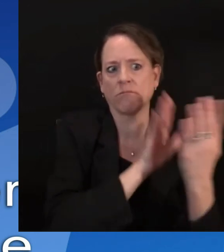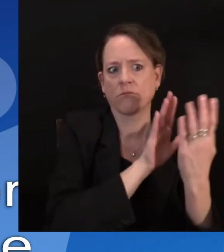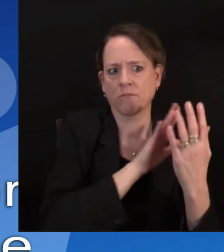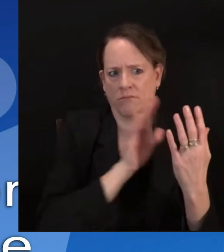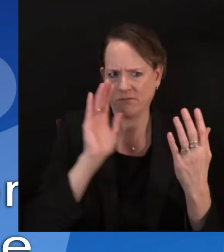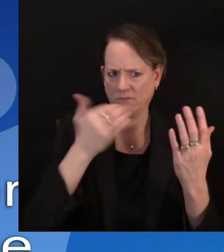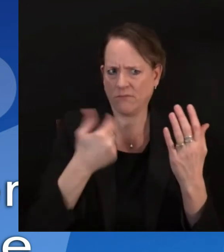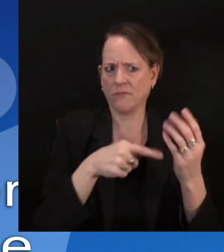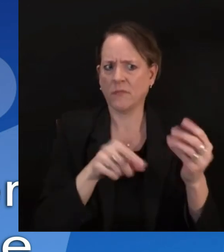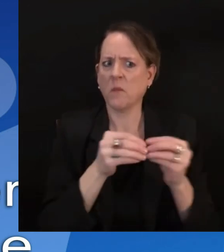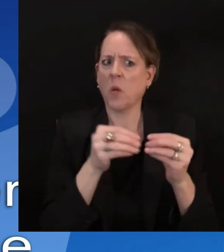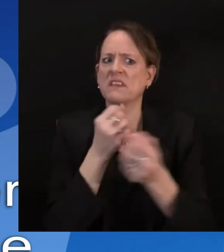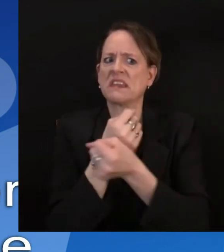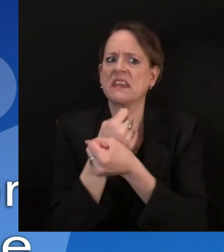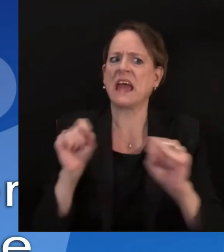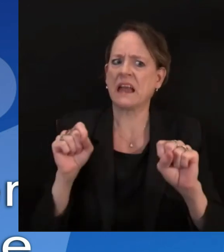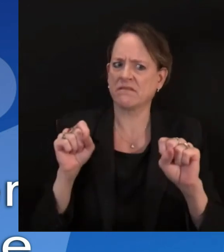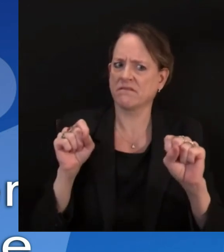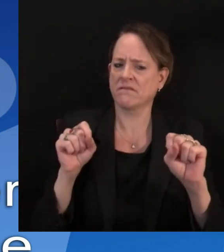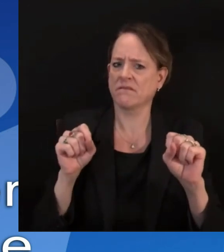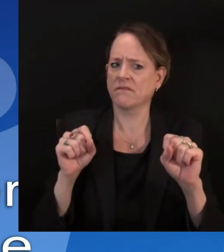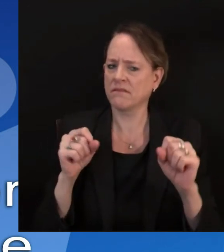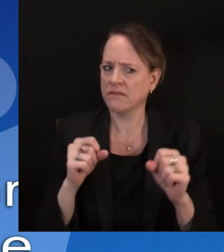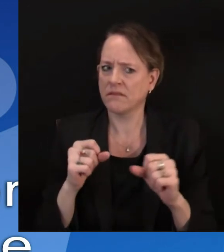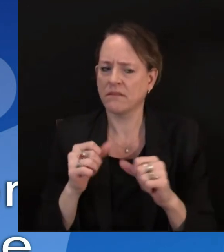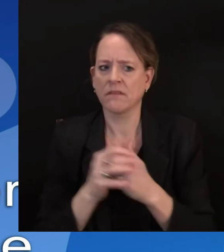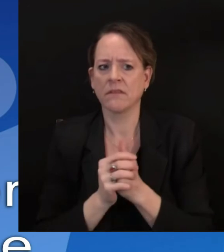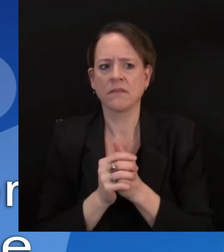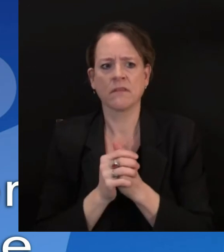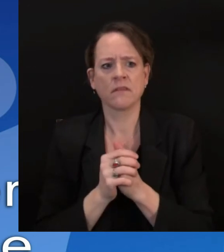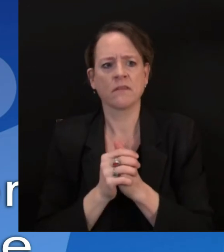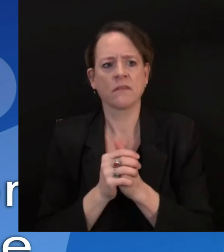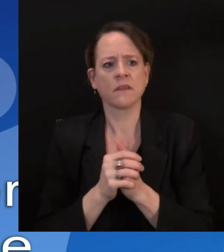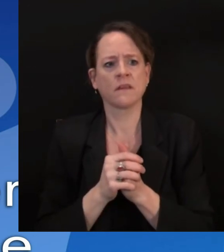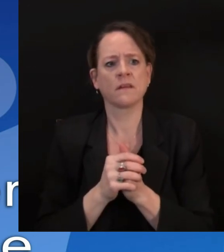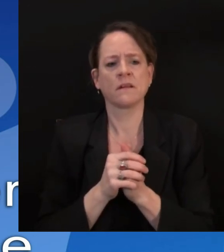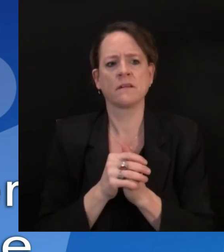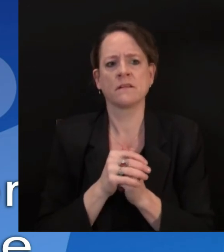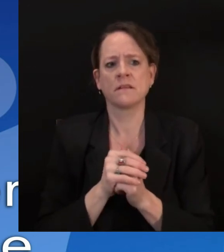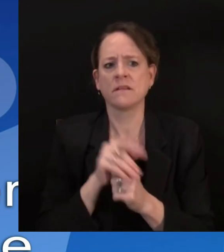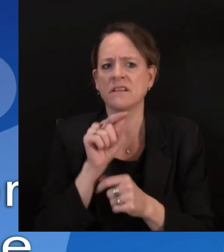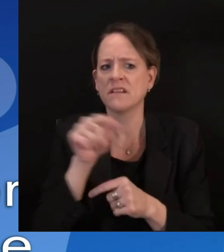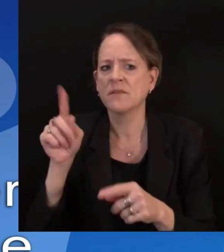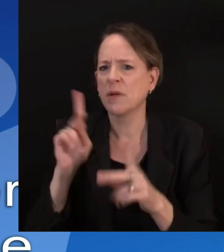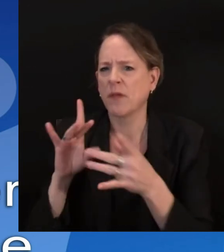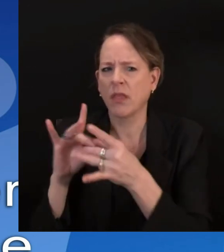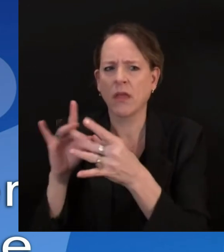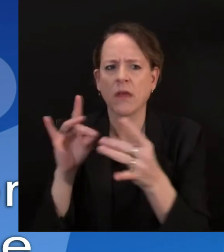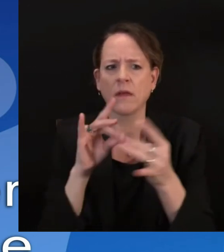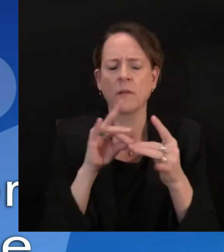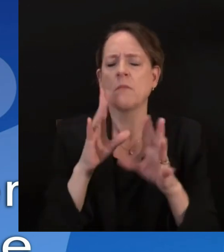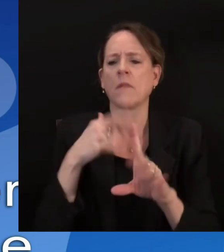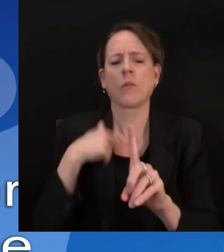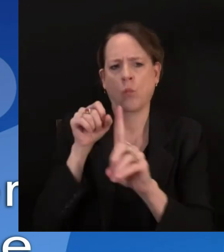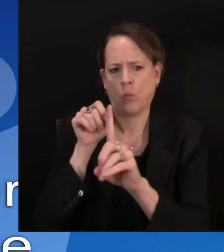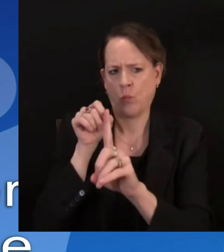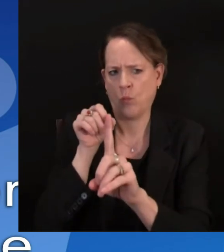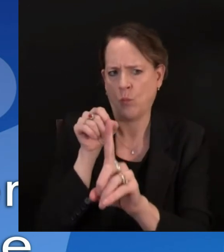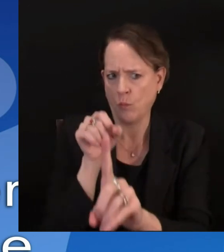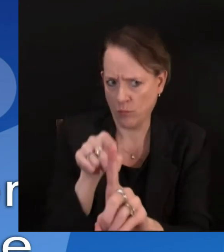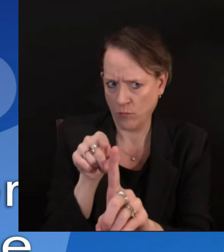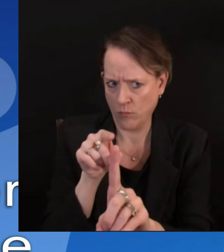this a lot in various circles. But I want to know, is the scientific evidence so strongly in